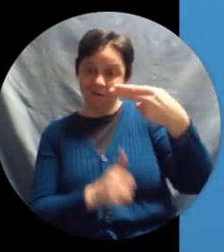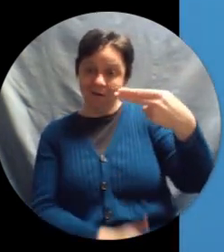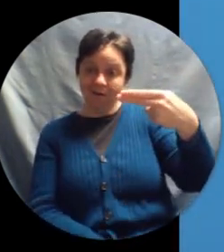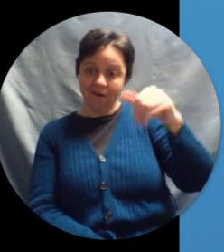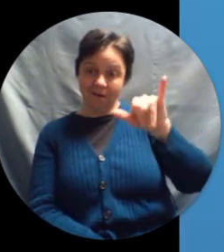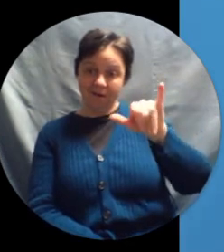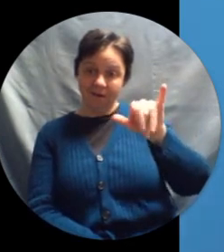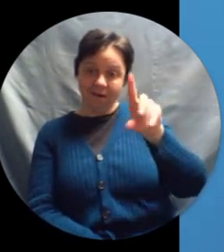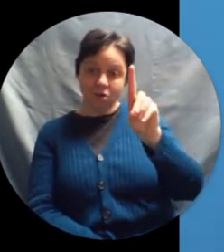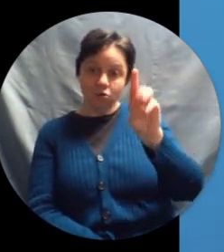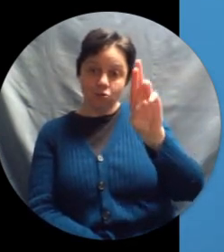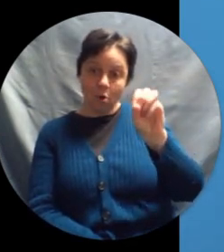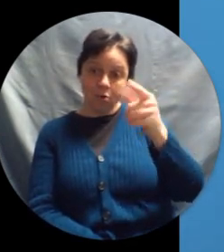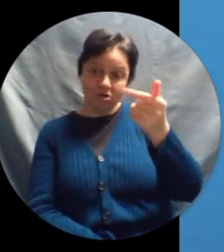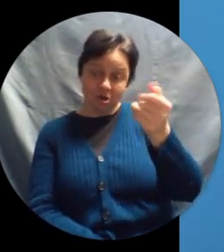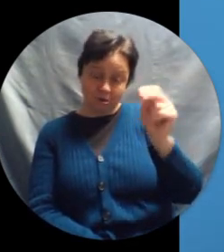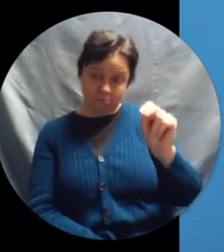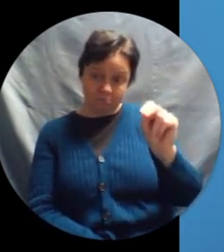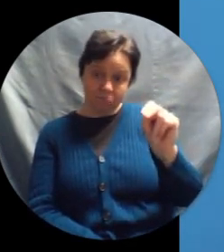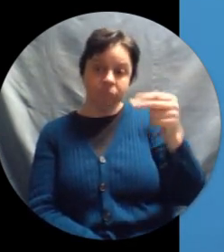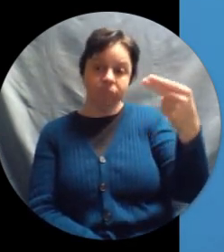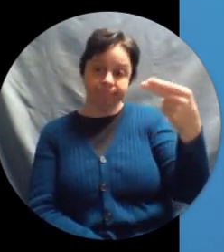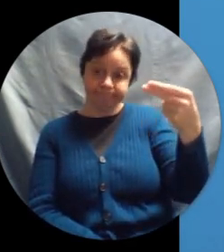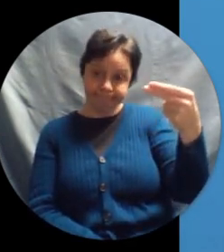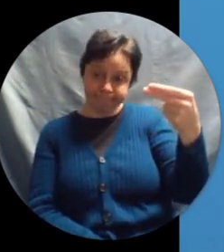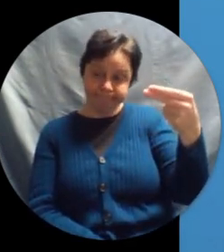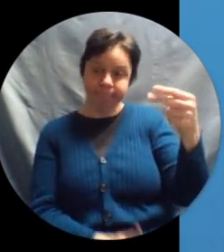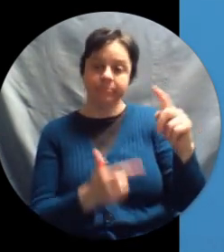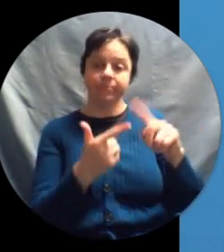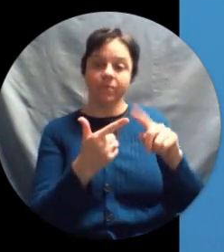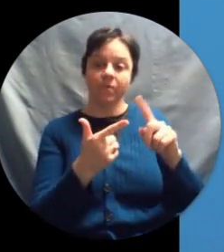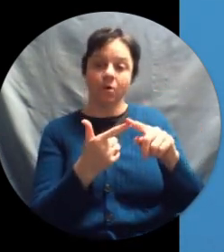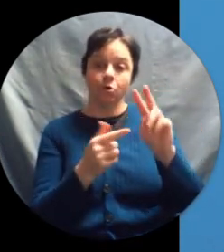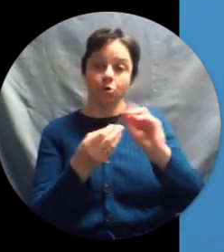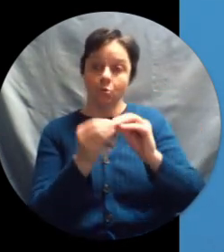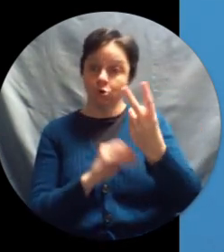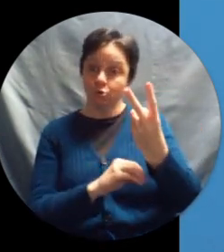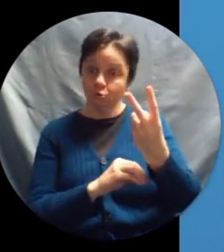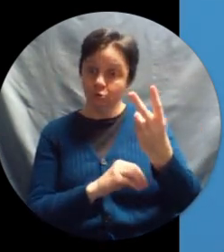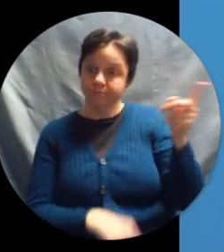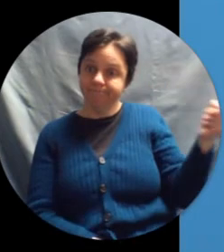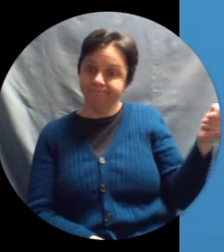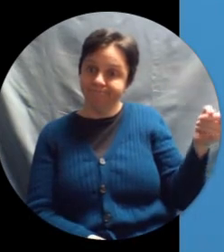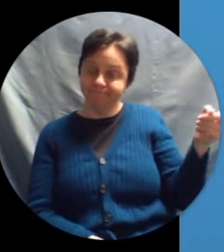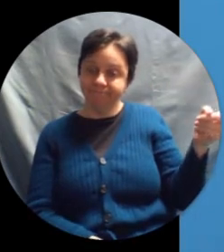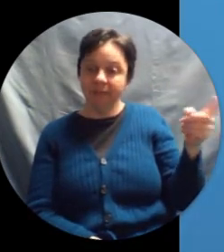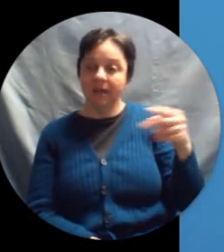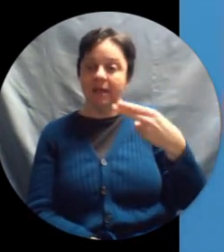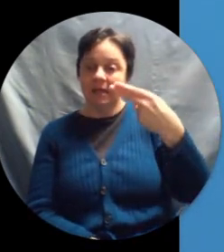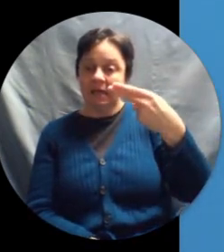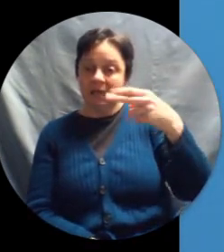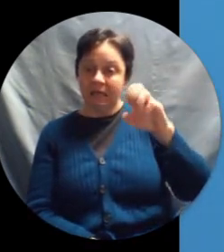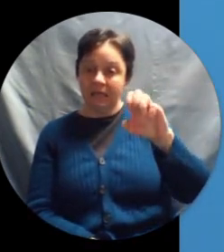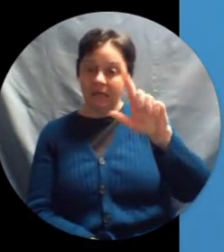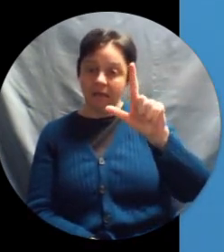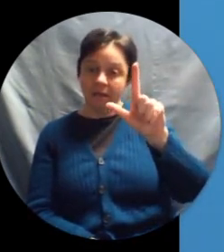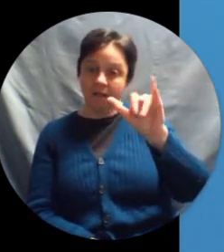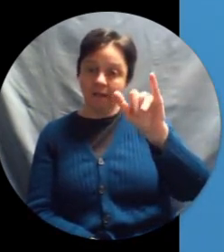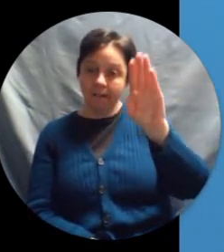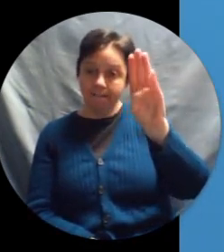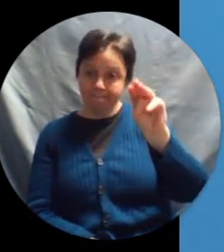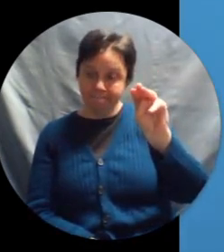going to be over on the far left of the table. And then element number 2 is helium. It's on the other side. So it just depends. A lot of them